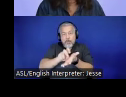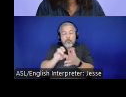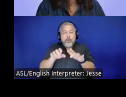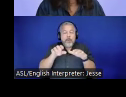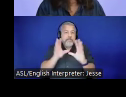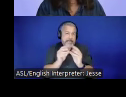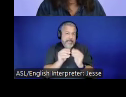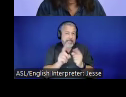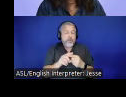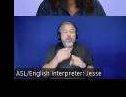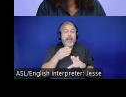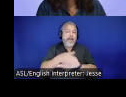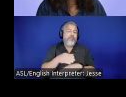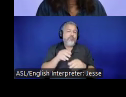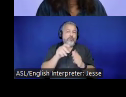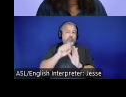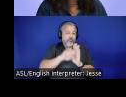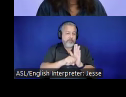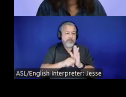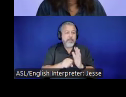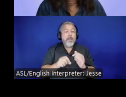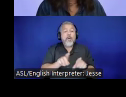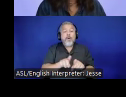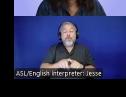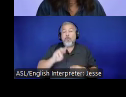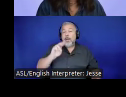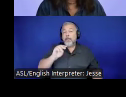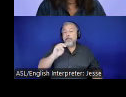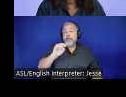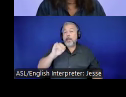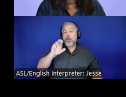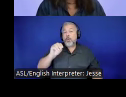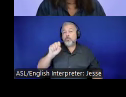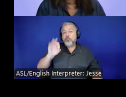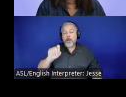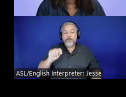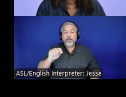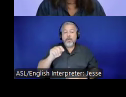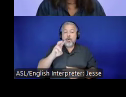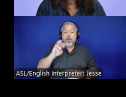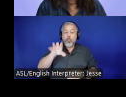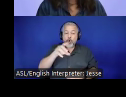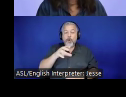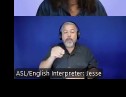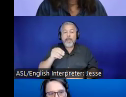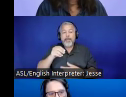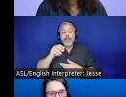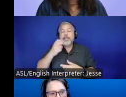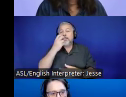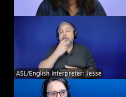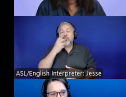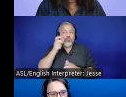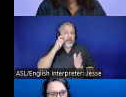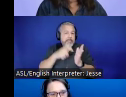transcriptions, as well as Microsoft Word and Windows speech recognition. We have a great webinar